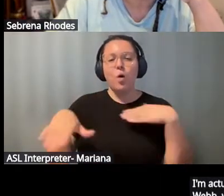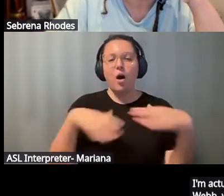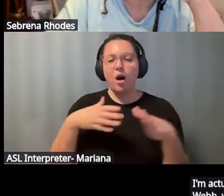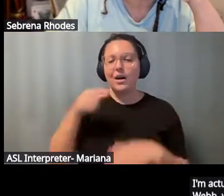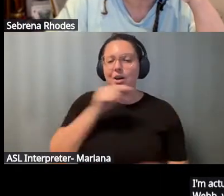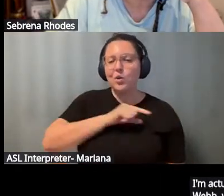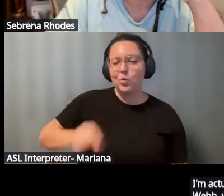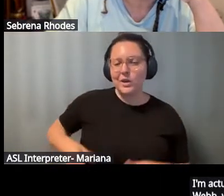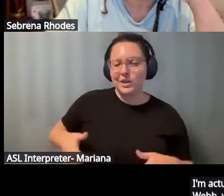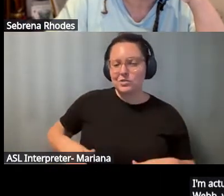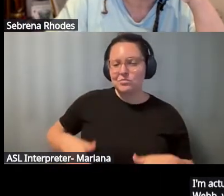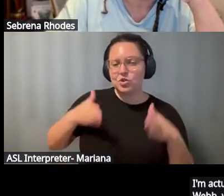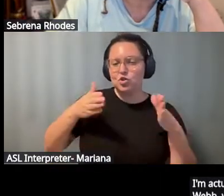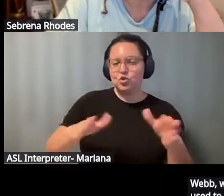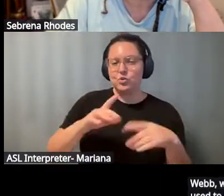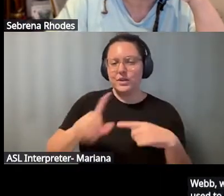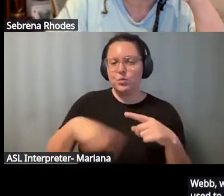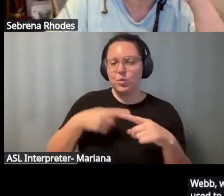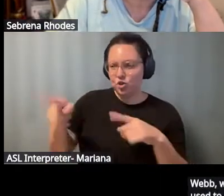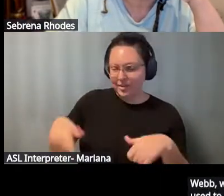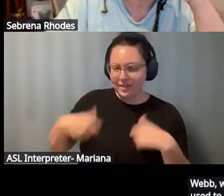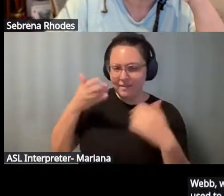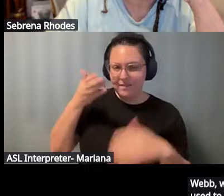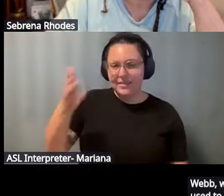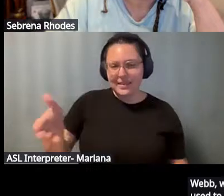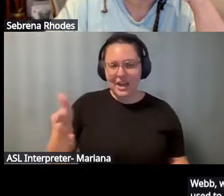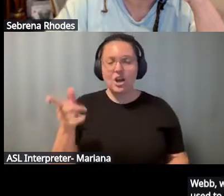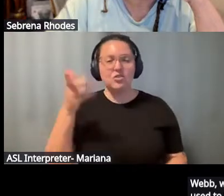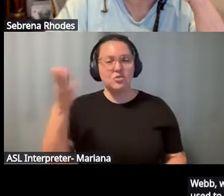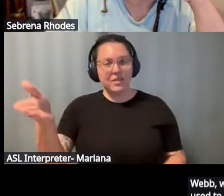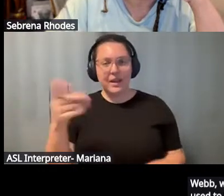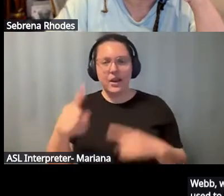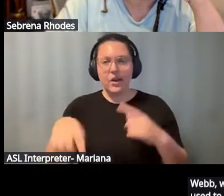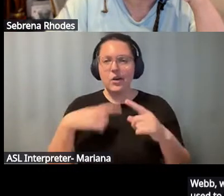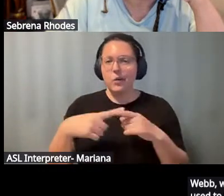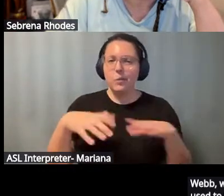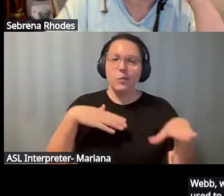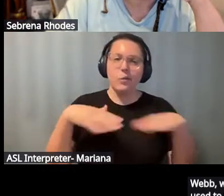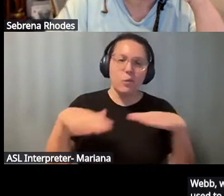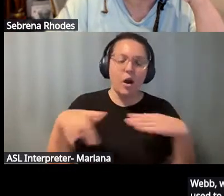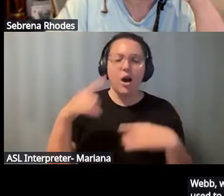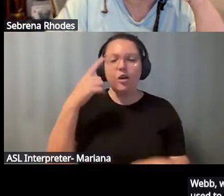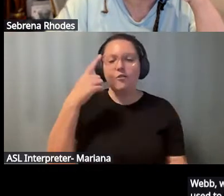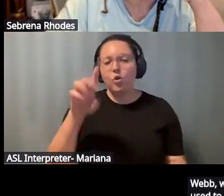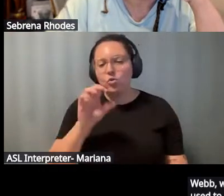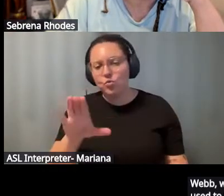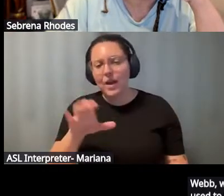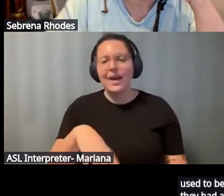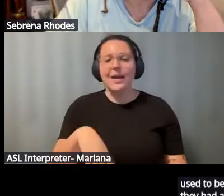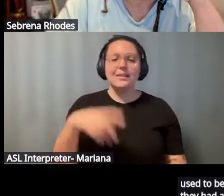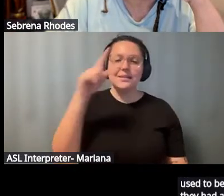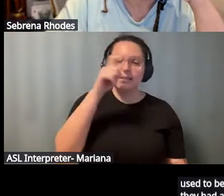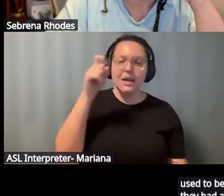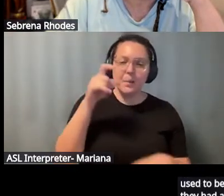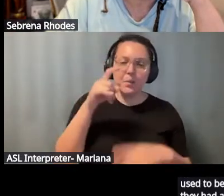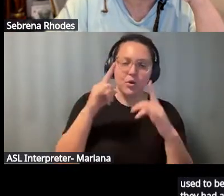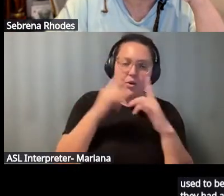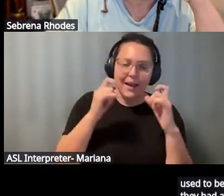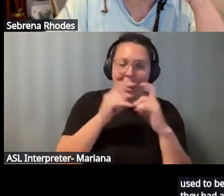at, and she used to be out there when we went to summer camp at Children's, the Rec, when I had a pool years